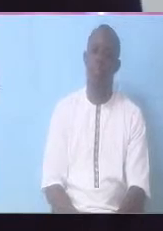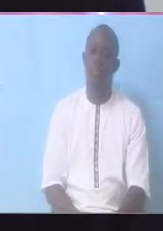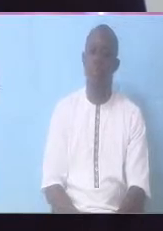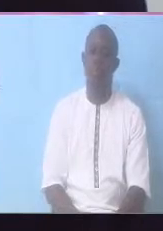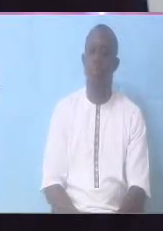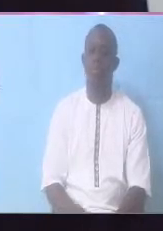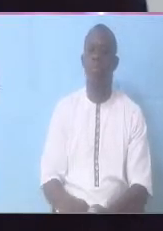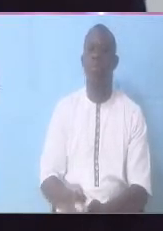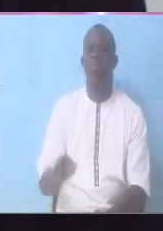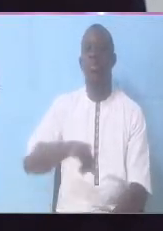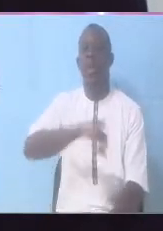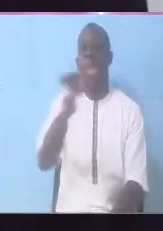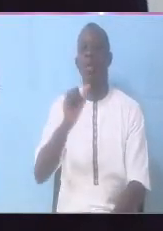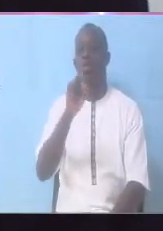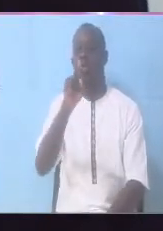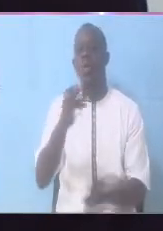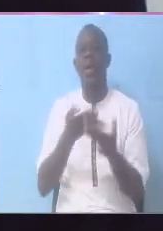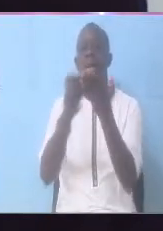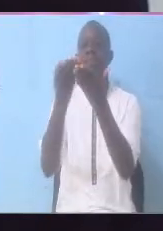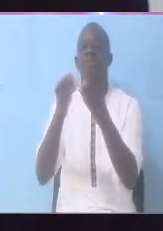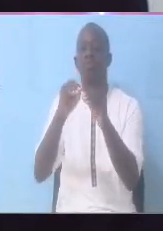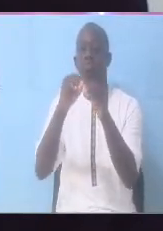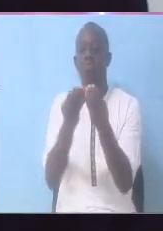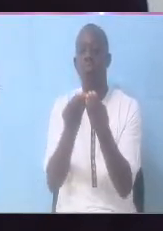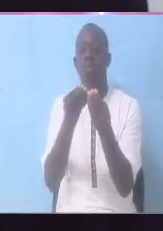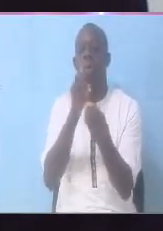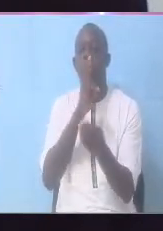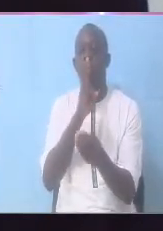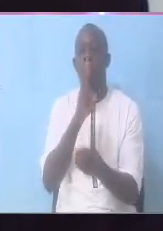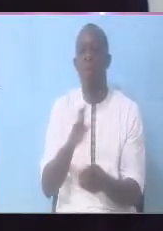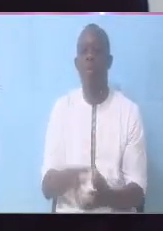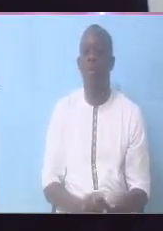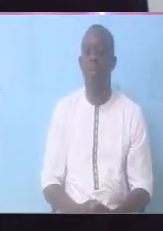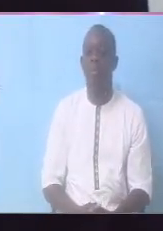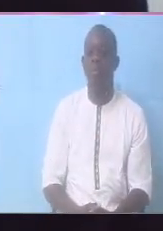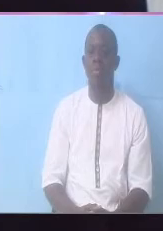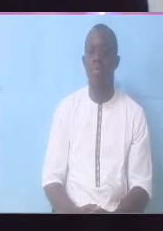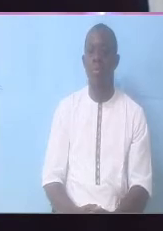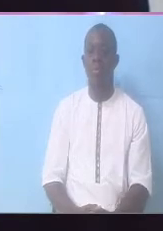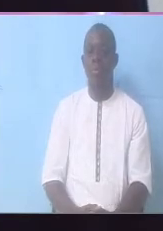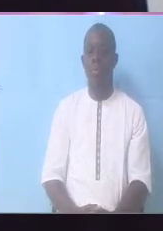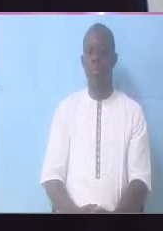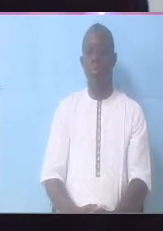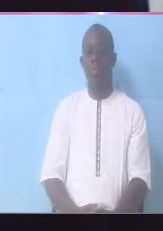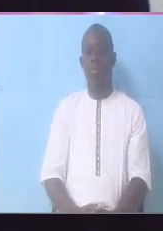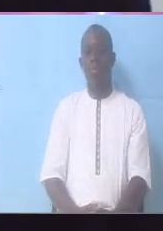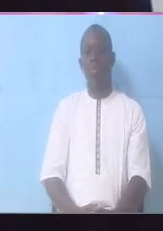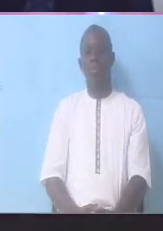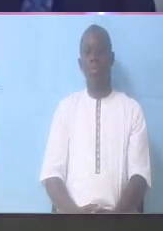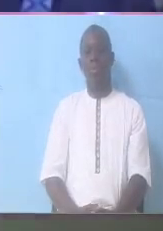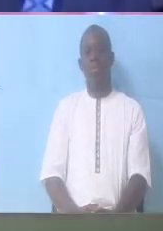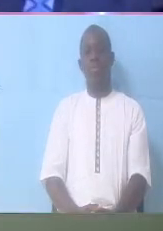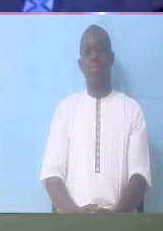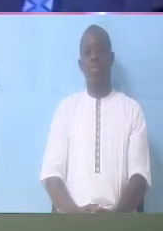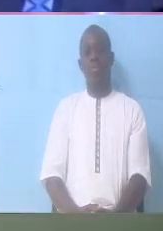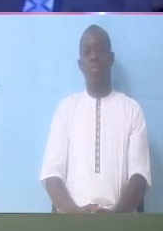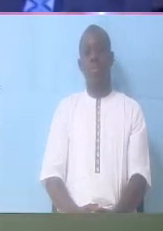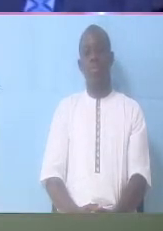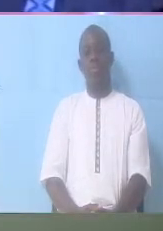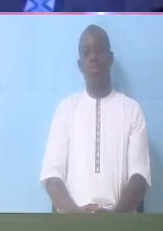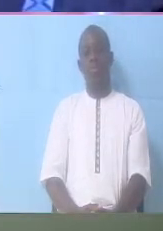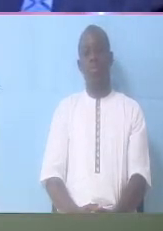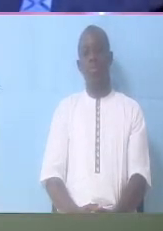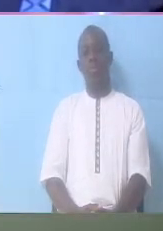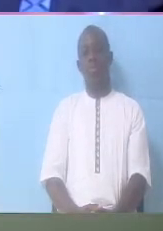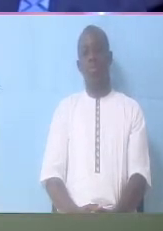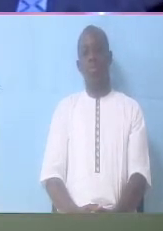to who did you take? Because even a lady that I'm saying is my father's best friend wife passed away there. She passed away the following day. Okay. Hold